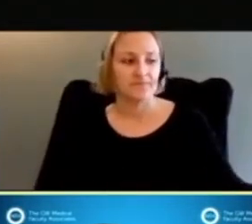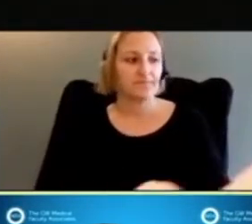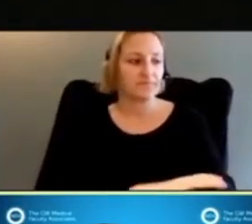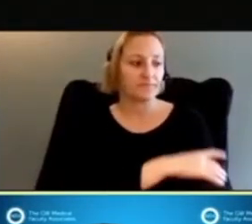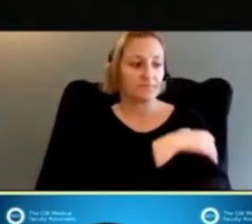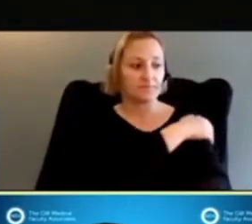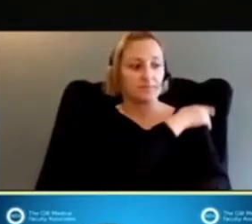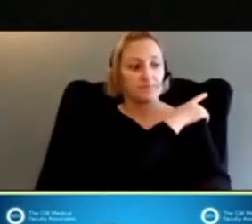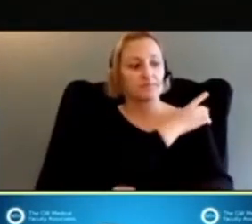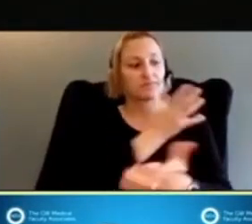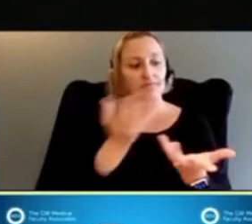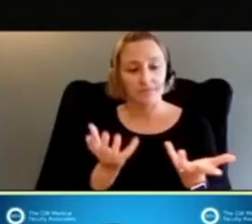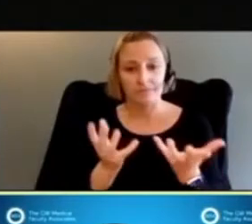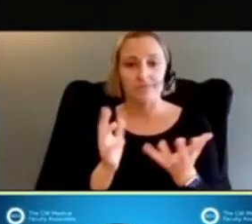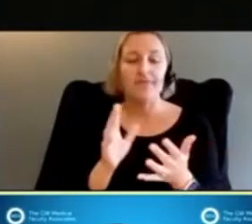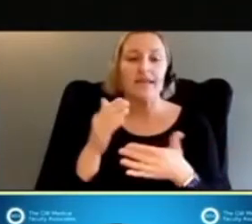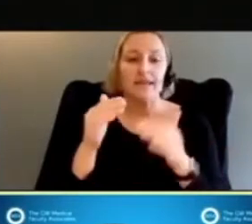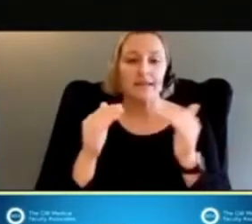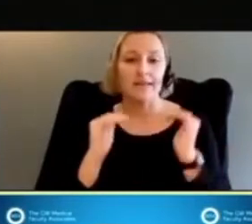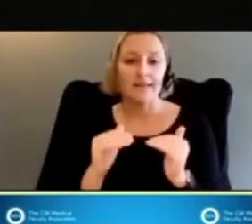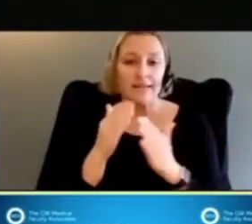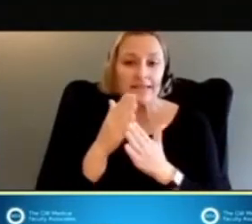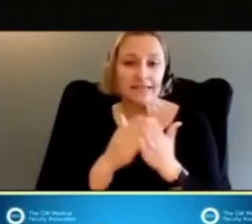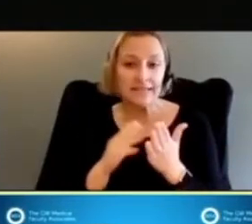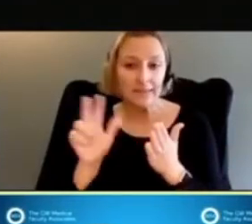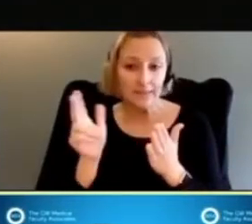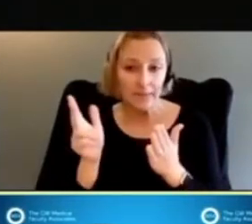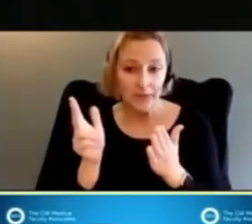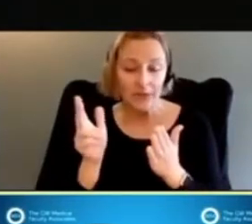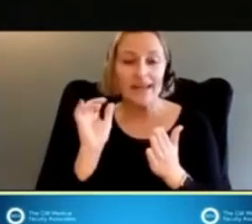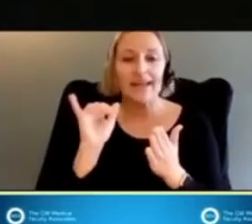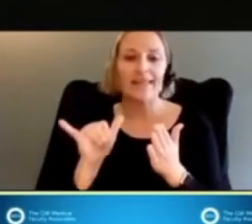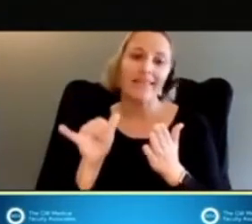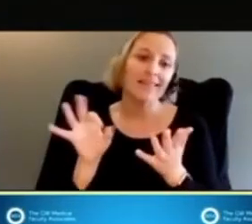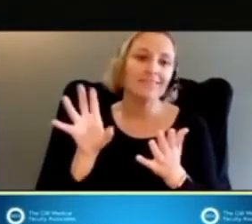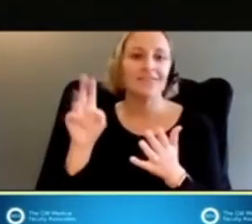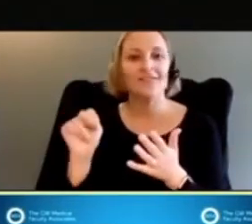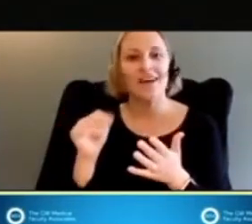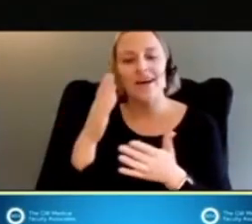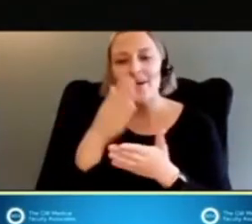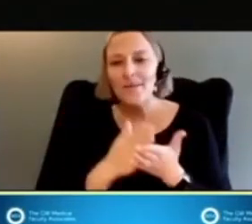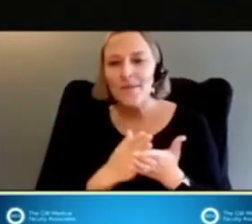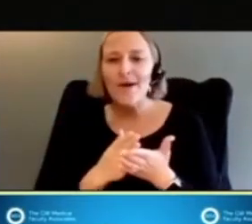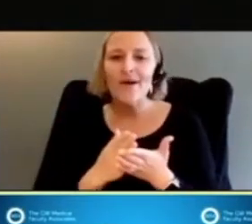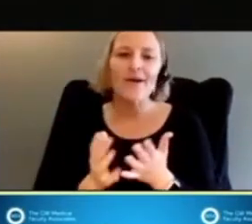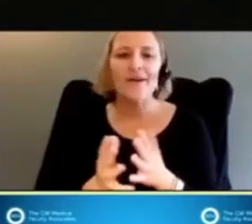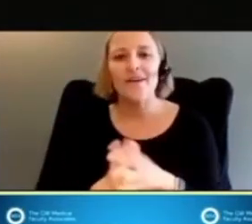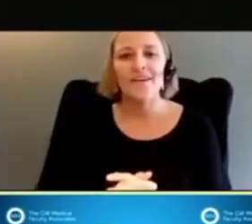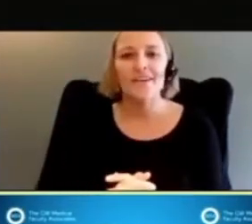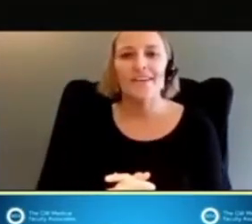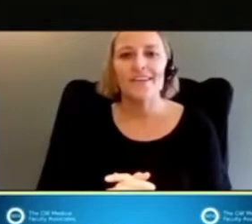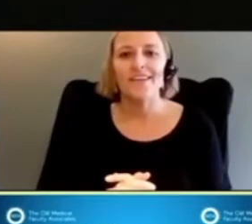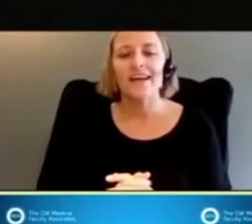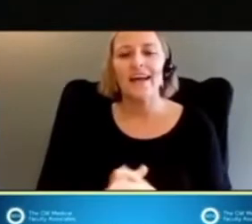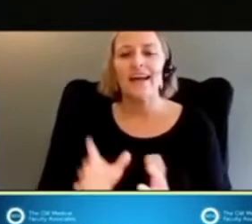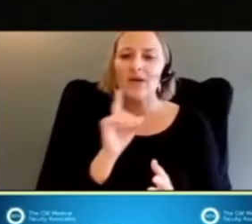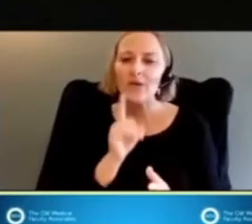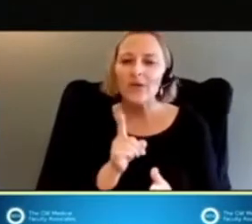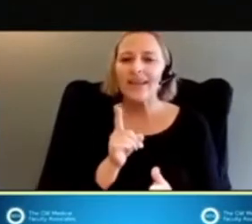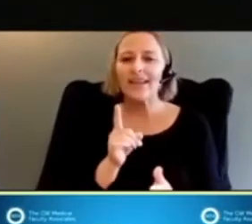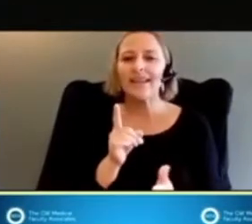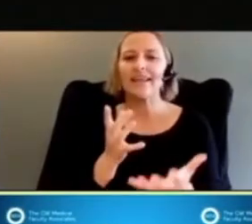And then, of course, step 3, that's where kind of the fun is. This is where the hugs happen, because I have to say the number